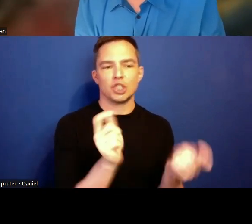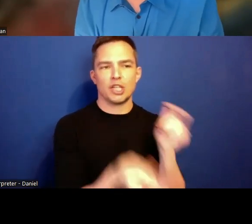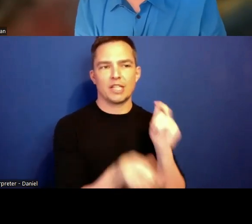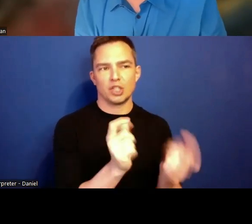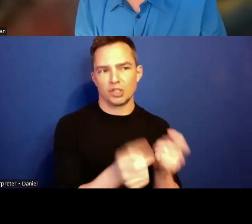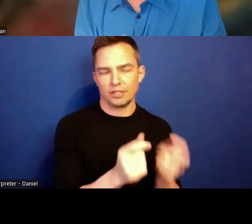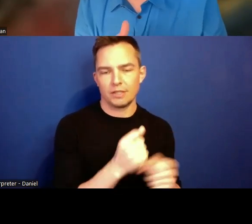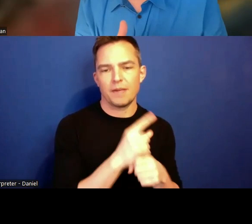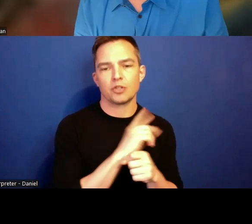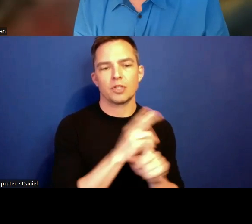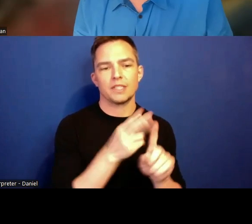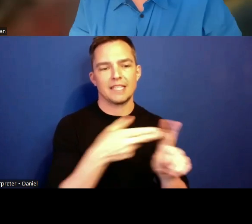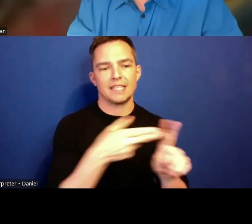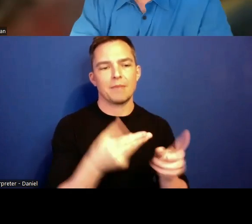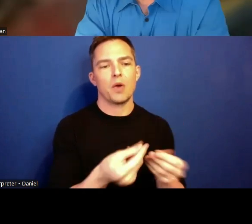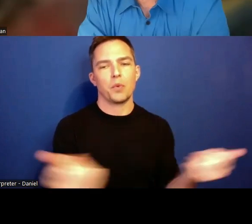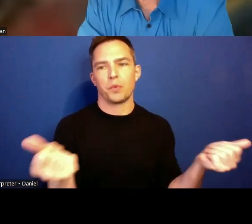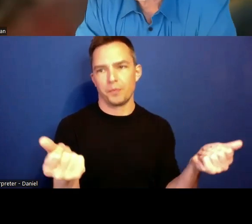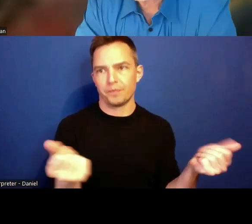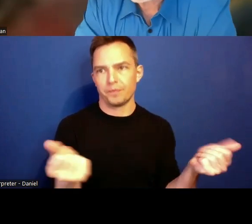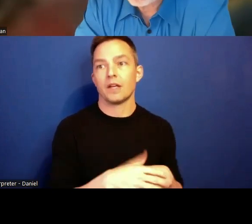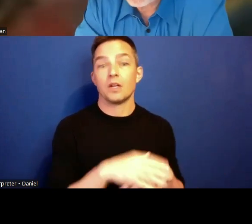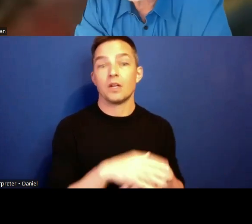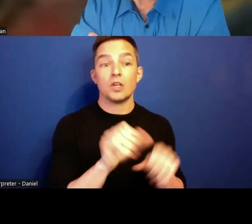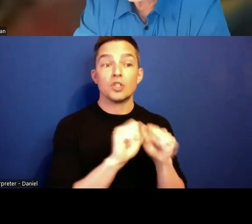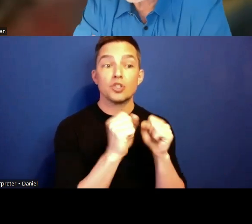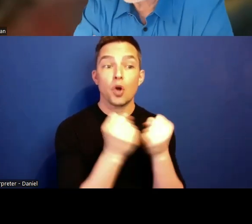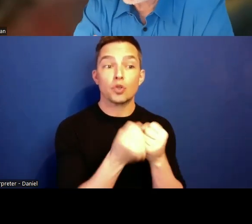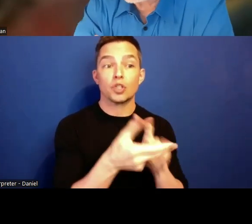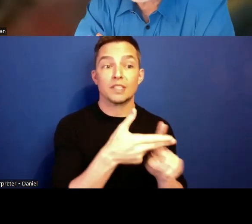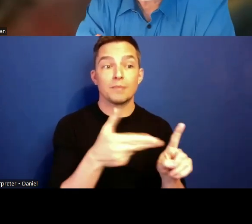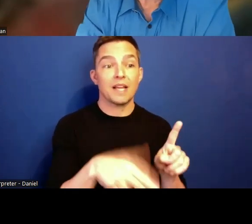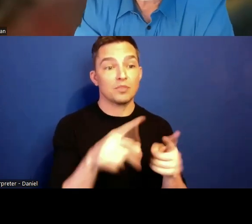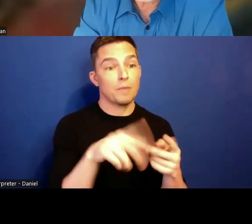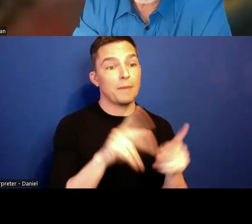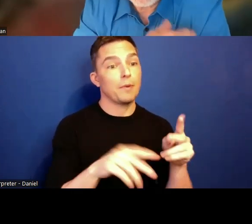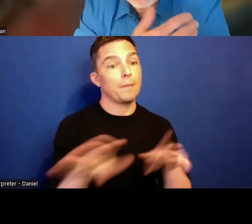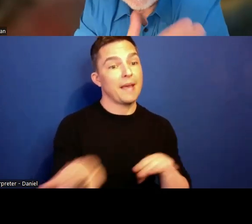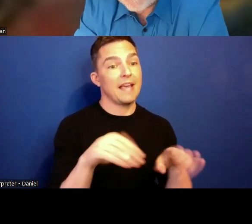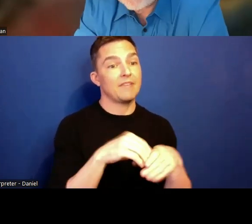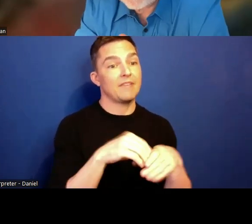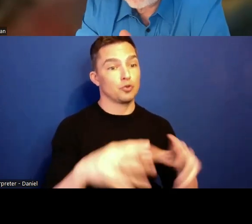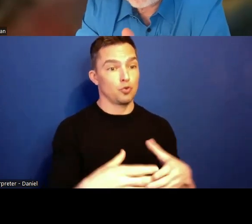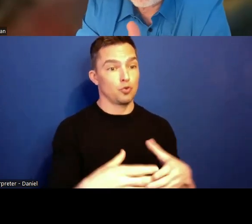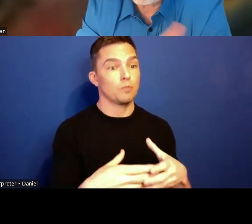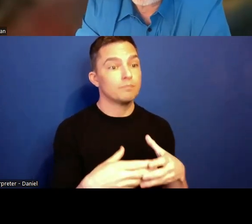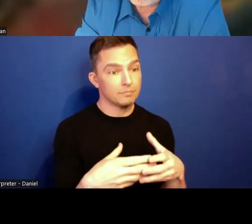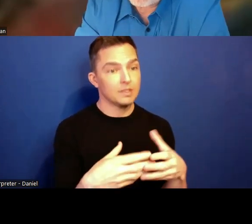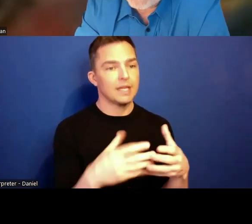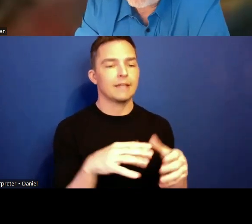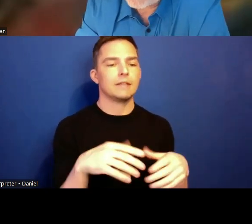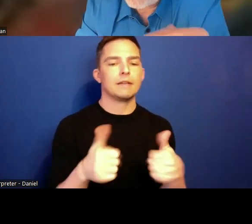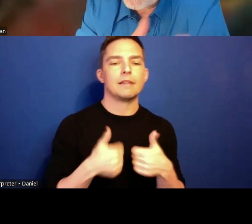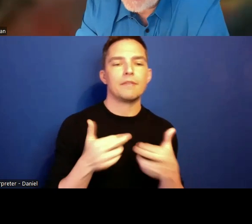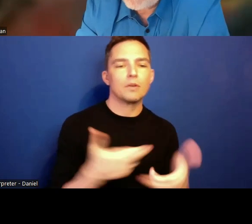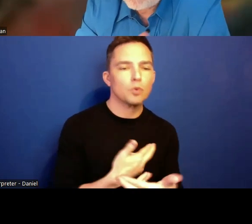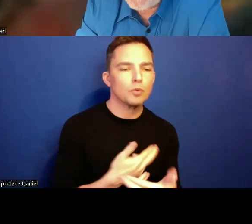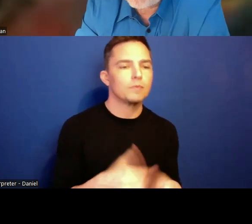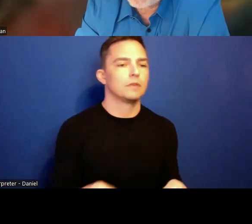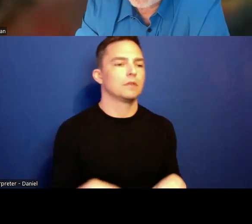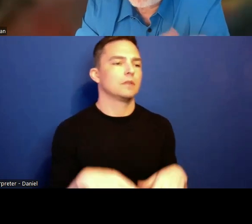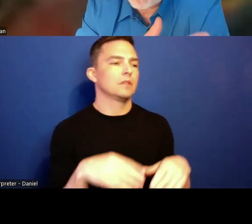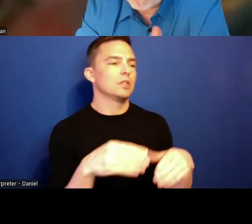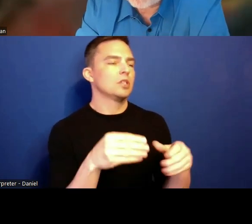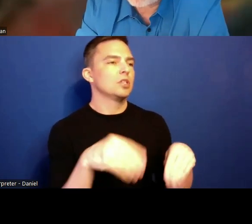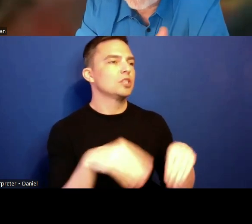a stigma-free environment. Social stigma is how people behave when they're in groups, when they're sitting together in the living room, when they're gathering at the shopping